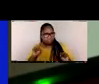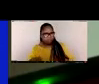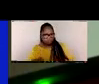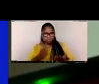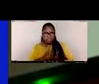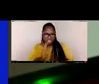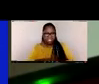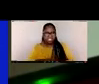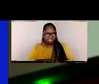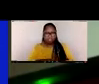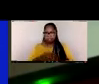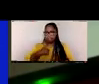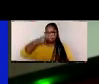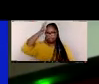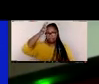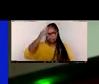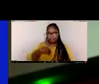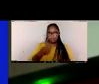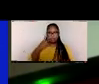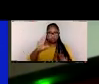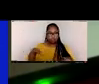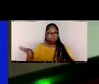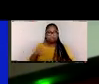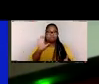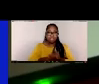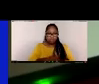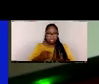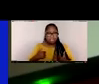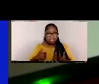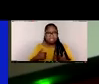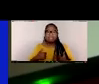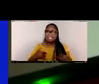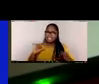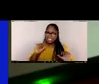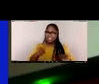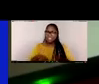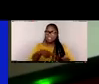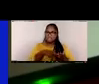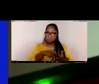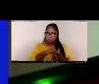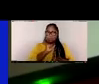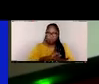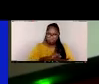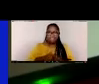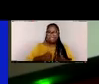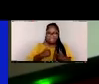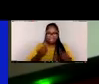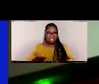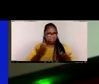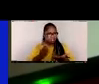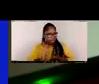a father of two, I'm married with two children, and I'm still able to afford and work and live here, right? So this